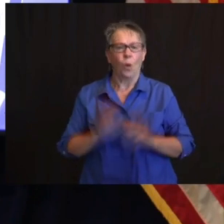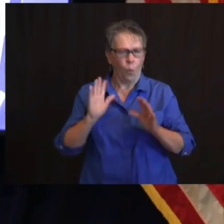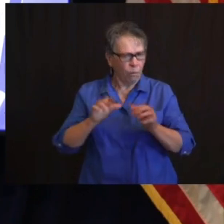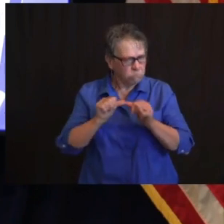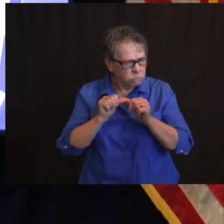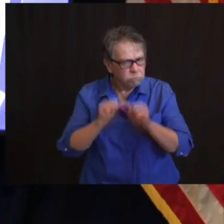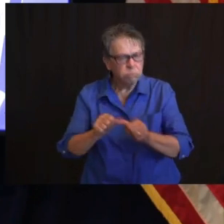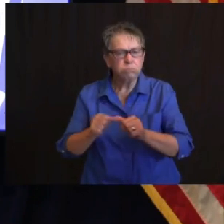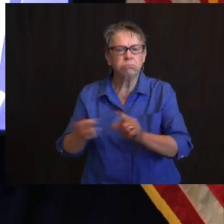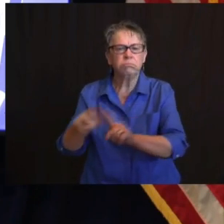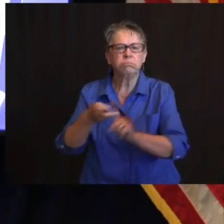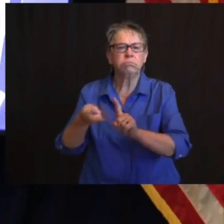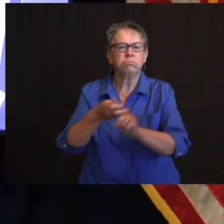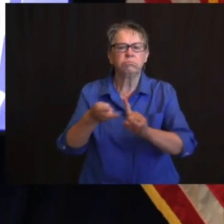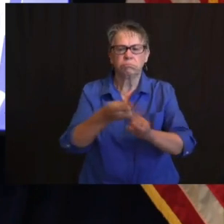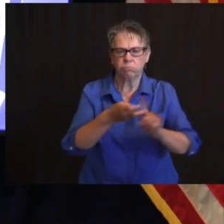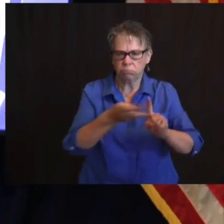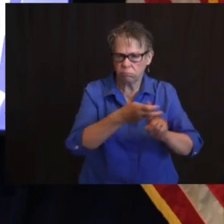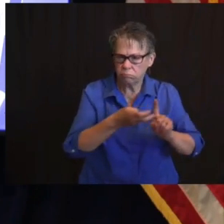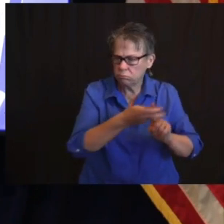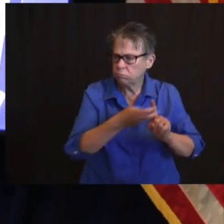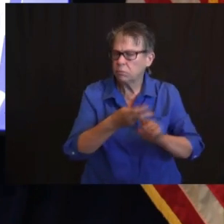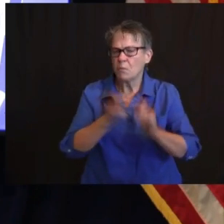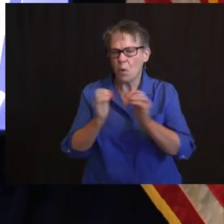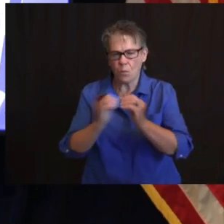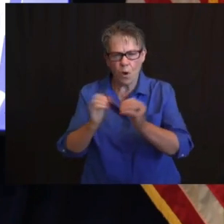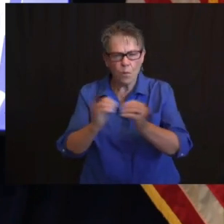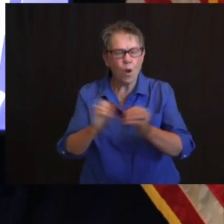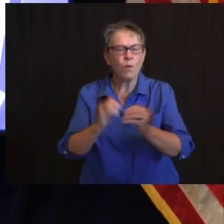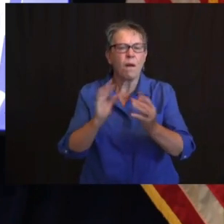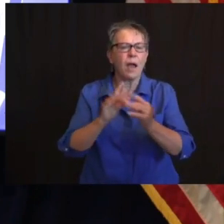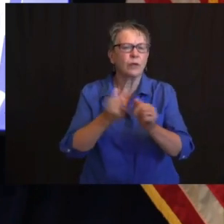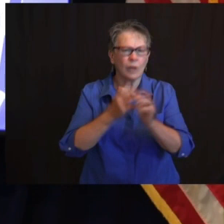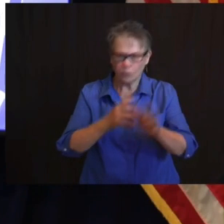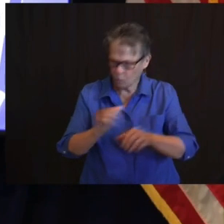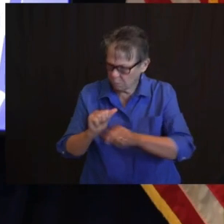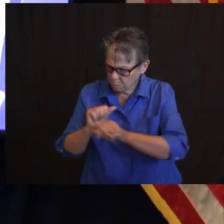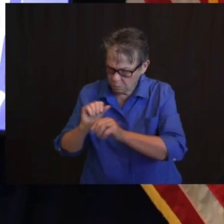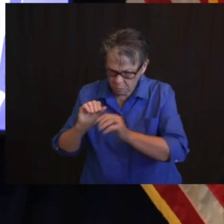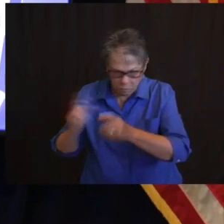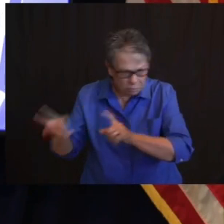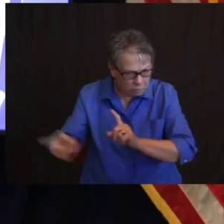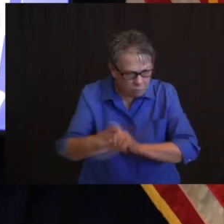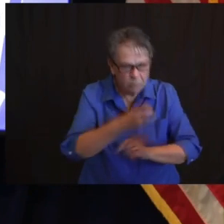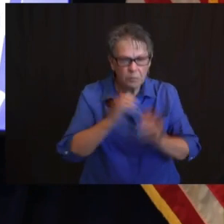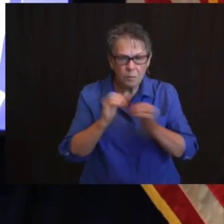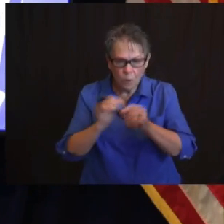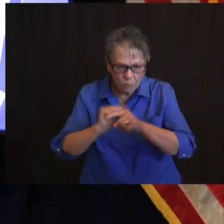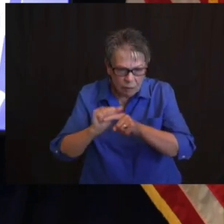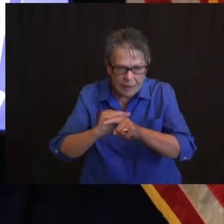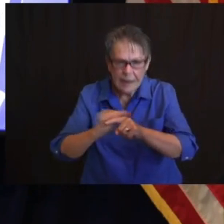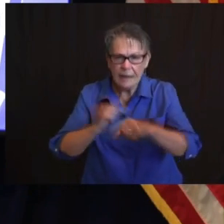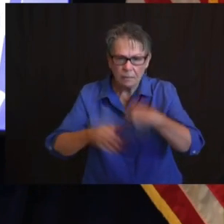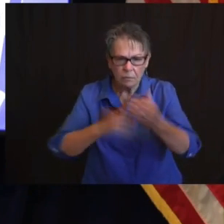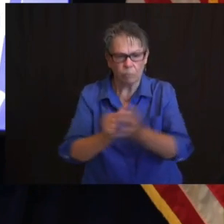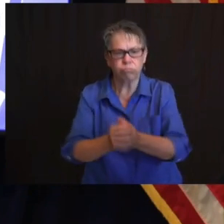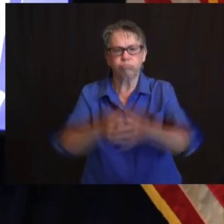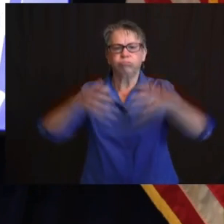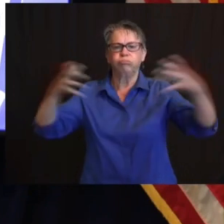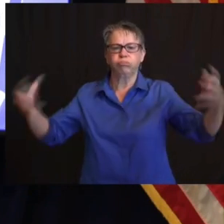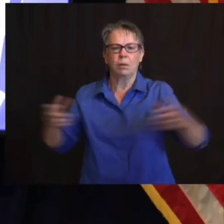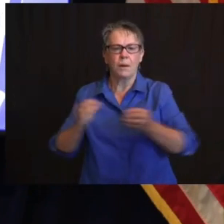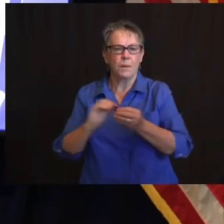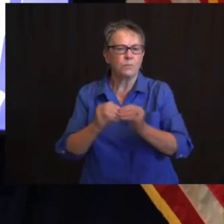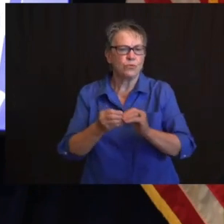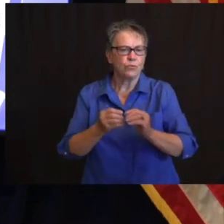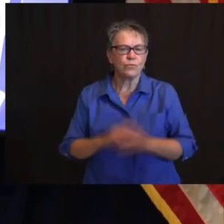the virus. But to do this, we need your help. When we asked for the public's health to flatten the curve, you did an incredible